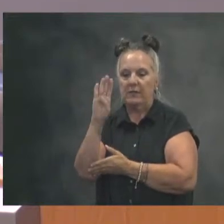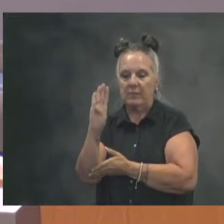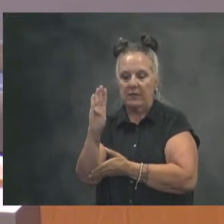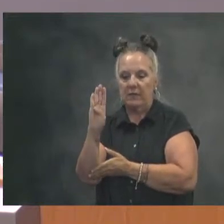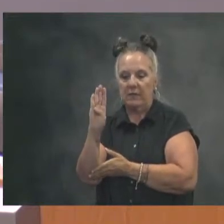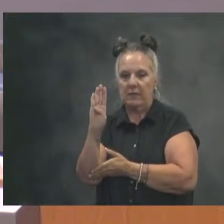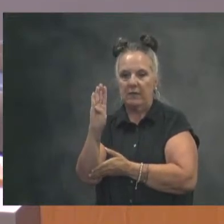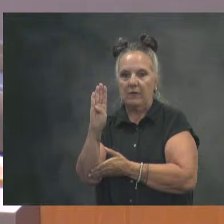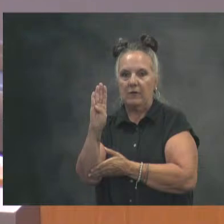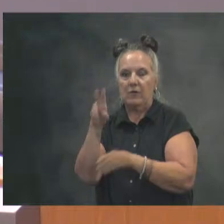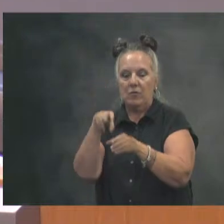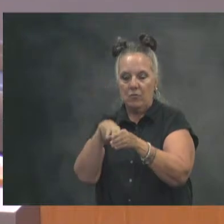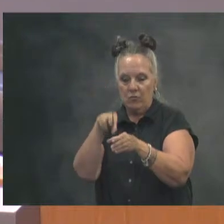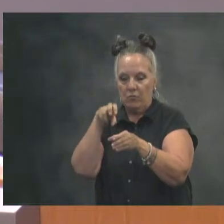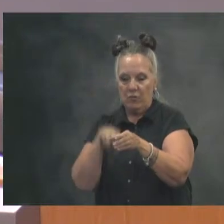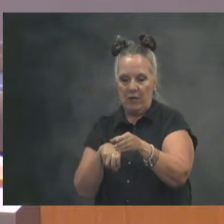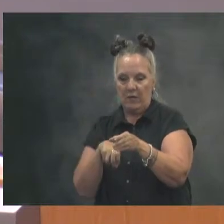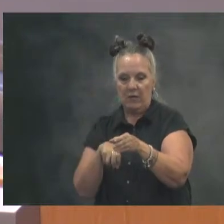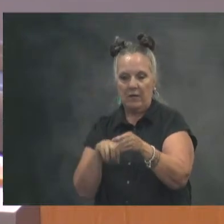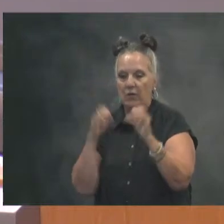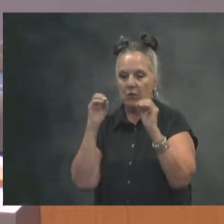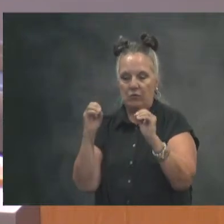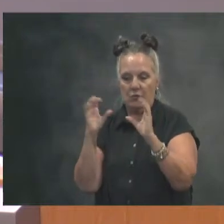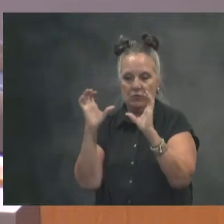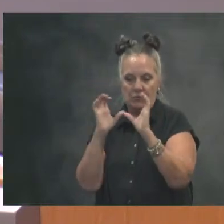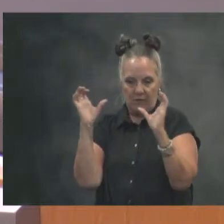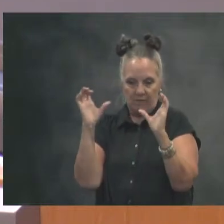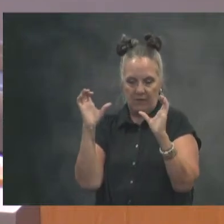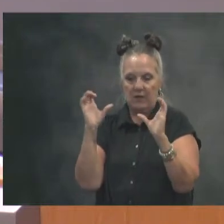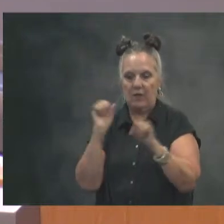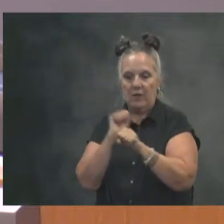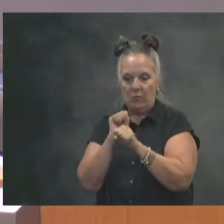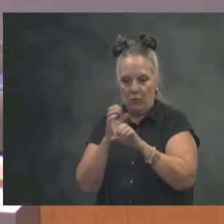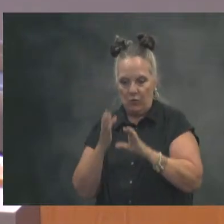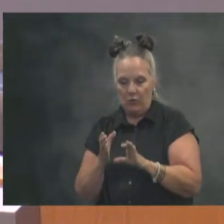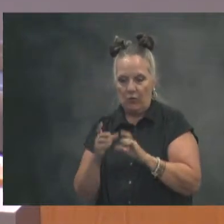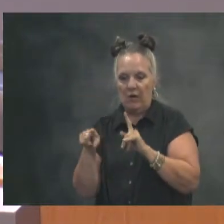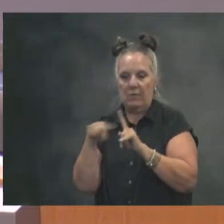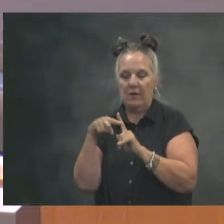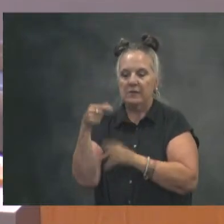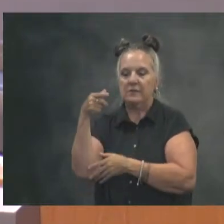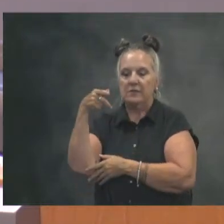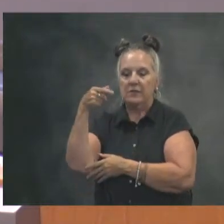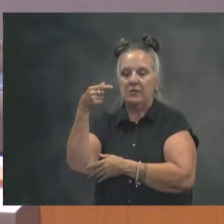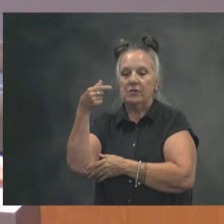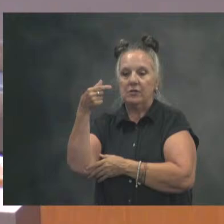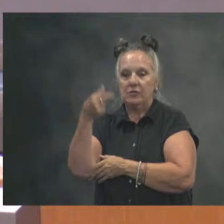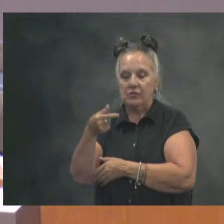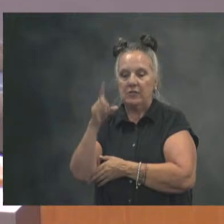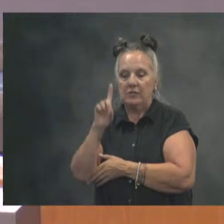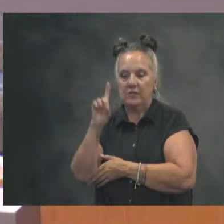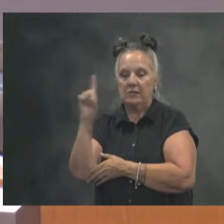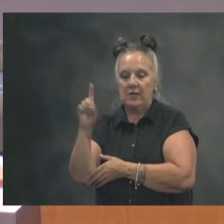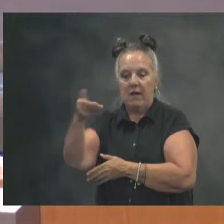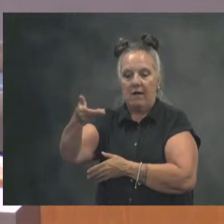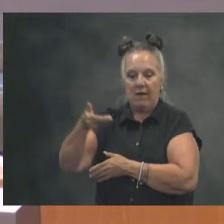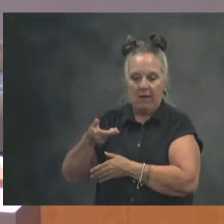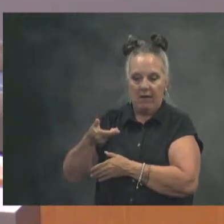GDPB, resignation, non-certificated employees, and policy GDD,